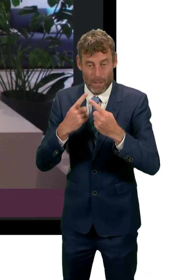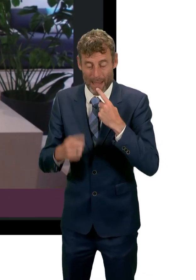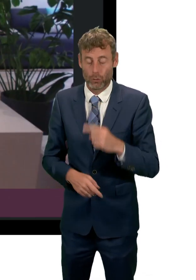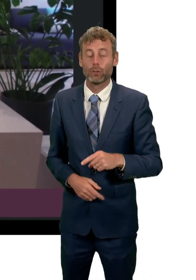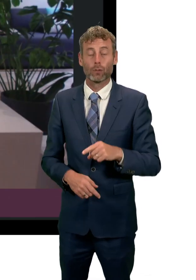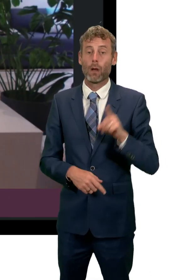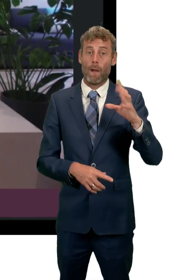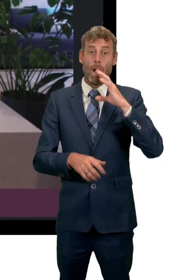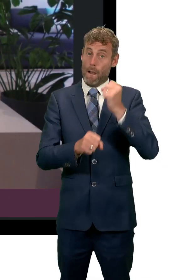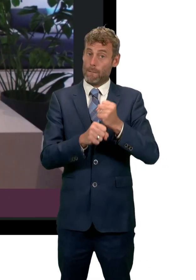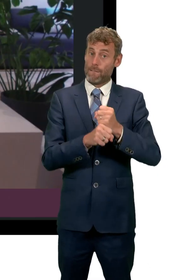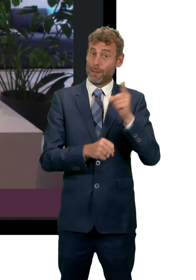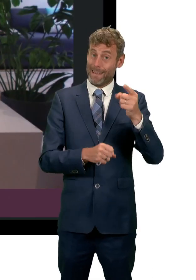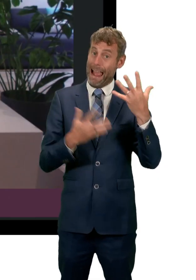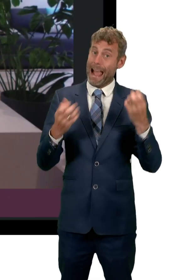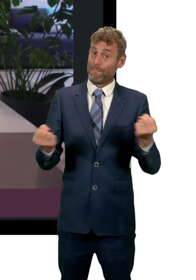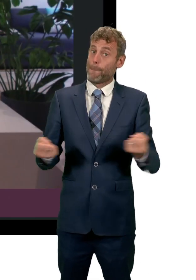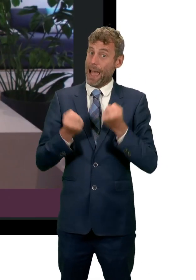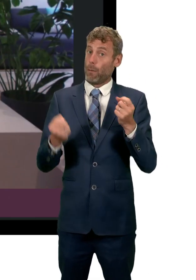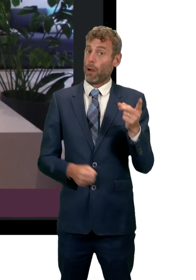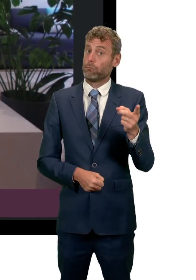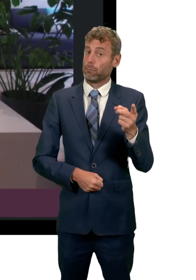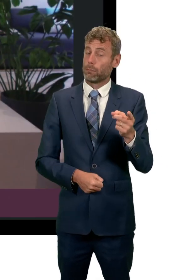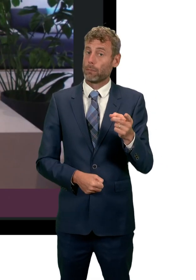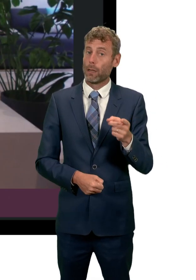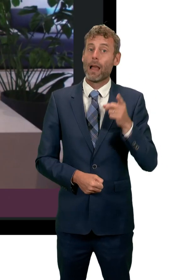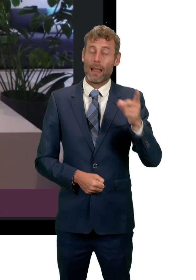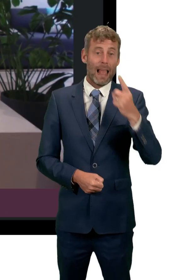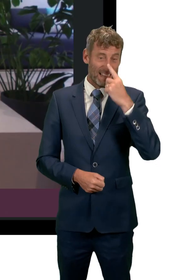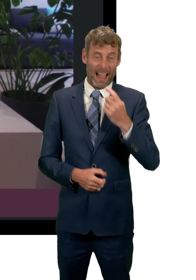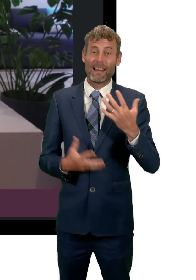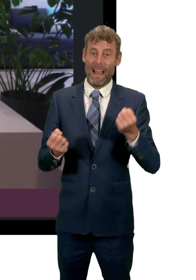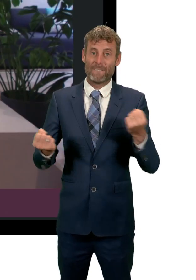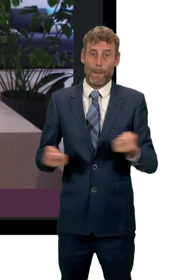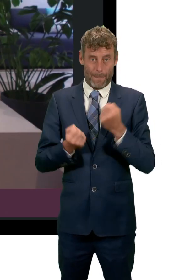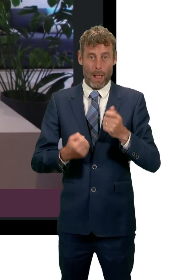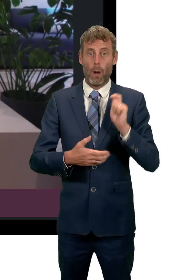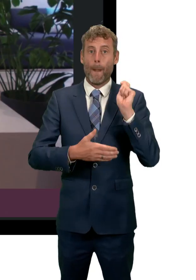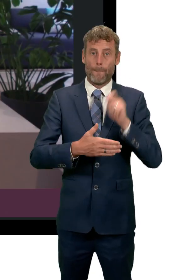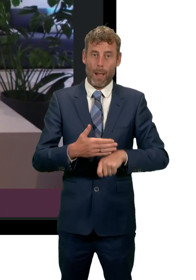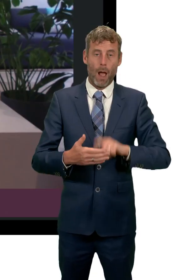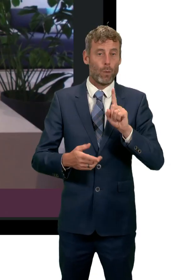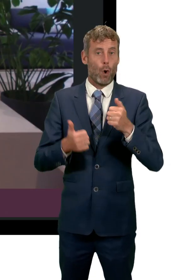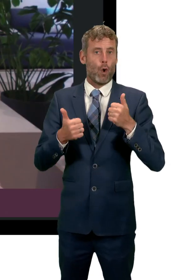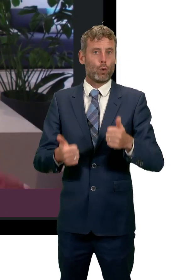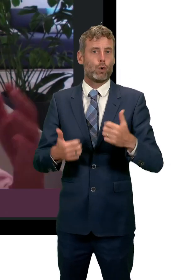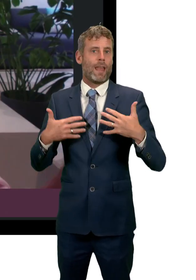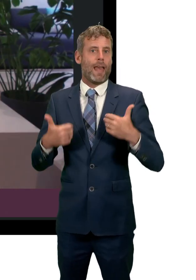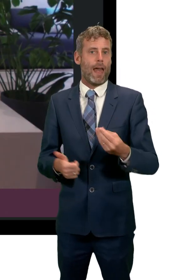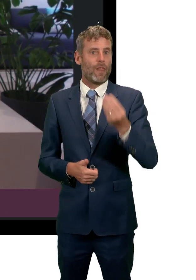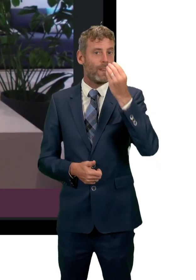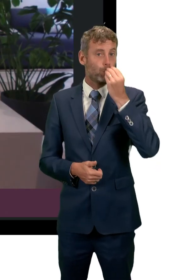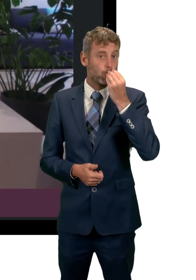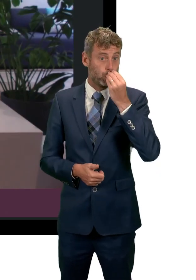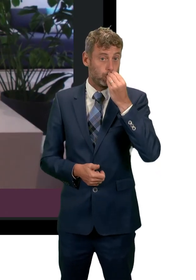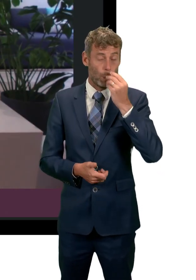the power, they're not using it always, but they have the power to procure healthy diets, healthy foods for hospitals, for clinics, for government agencies, for